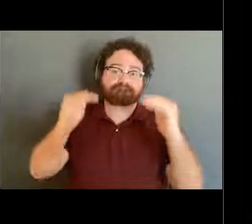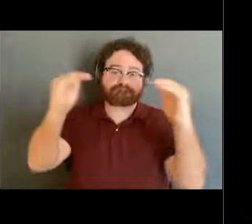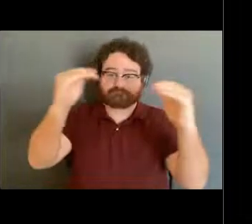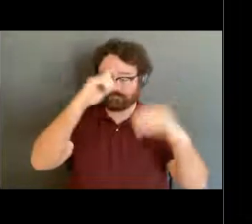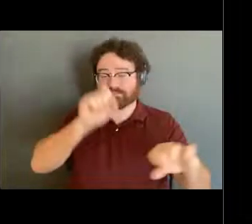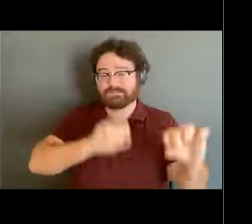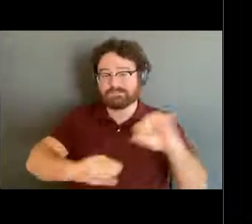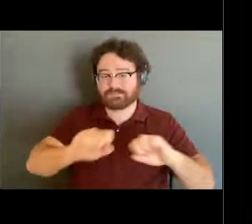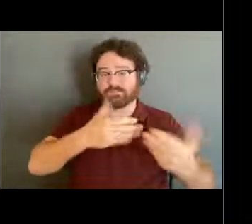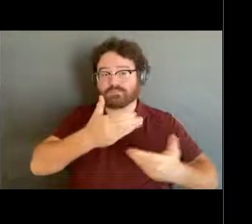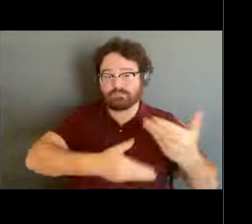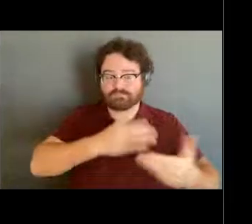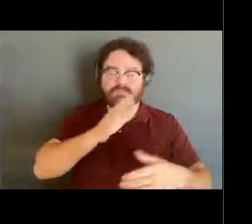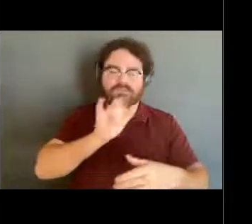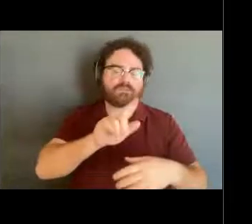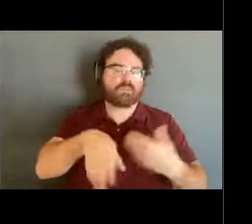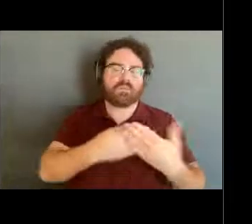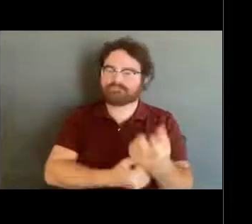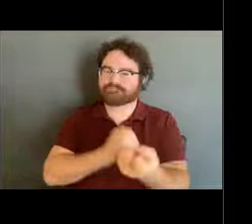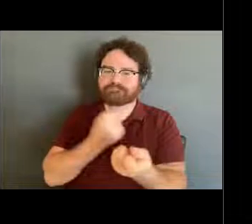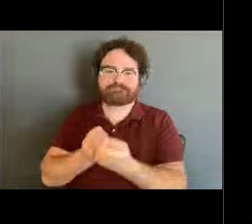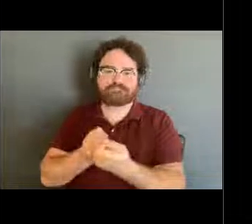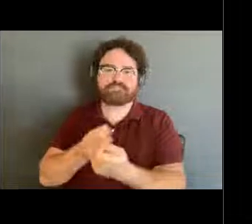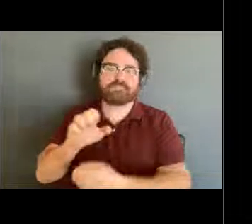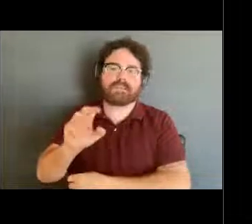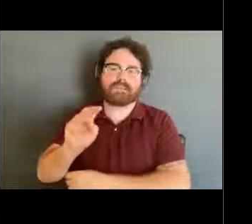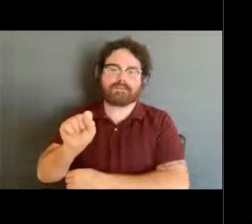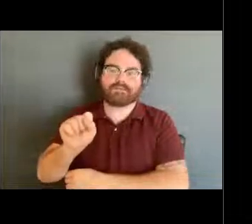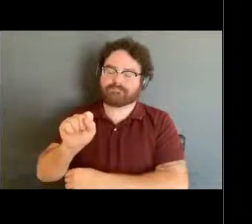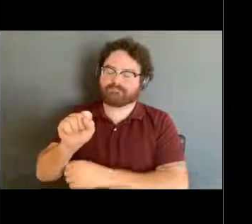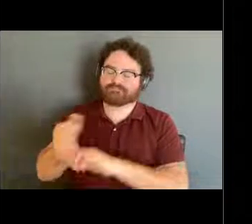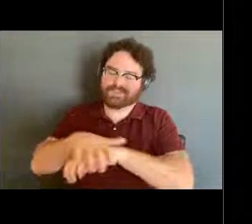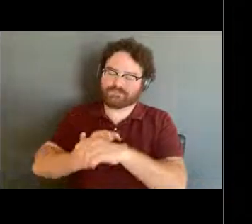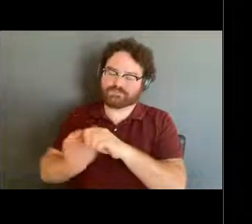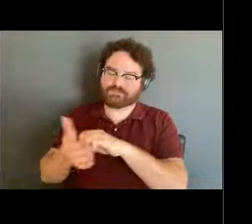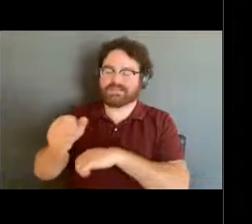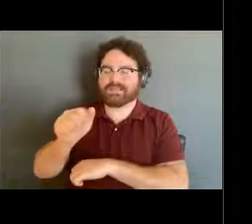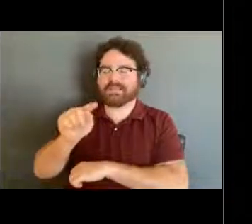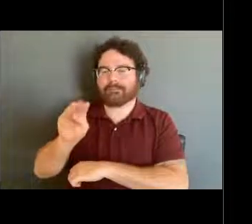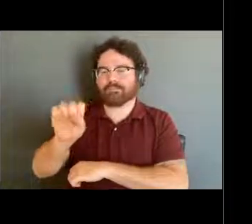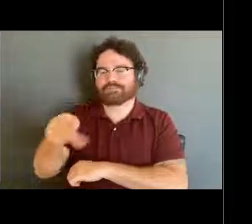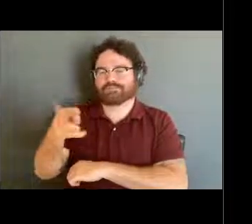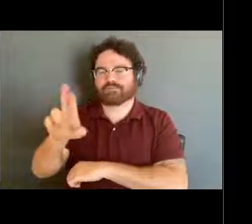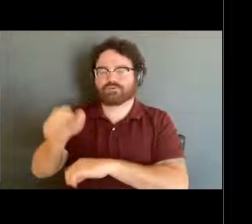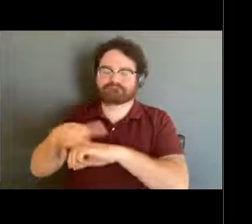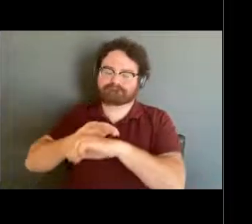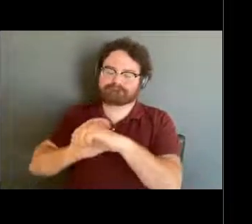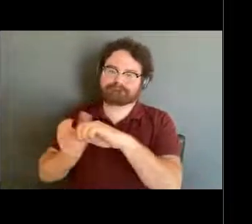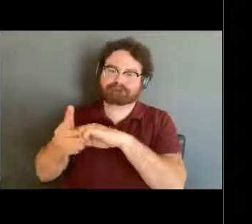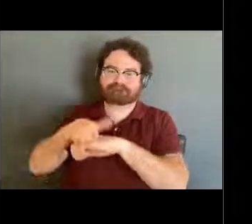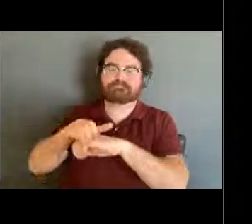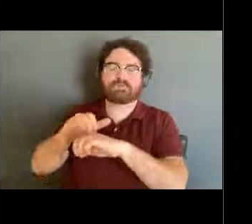to be detected and also understood. And furthermore, our long-standing